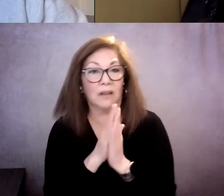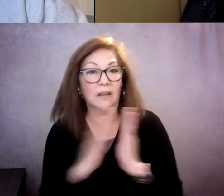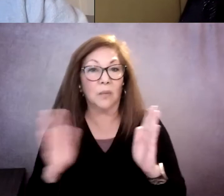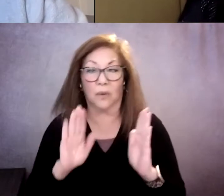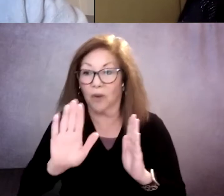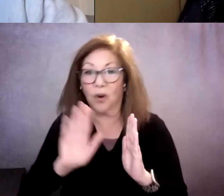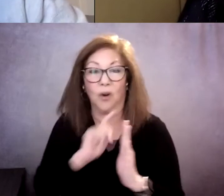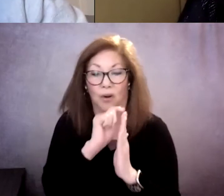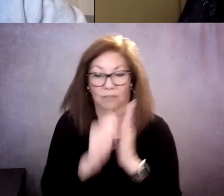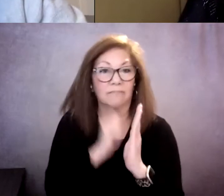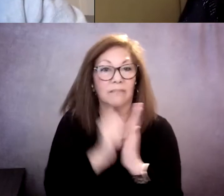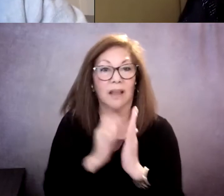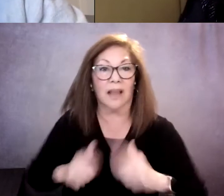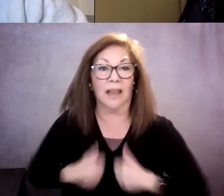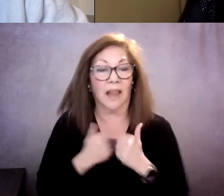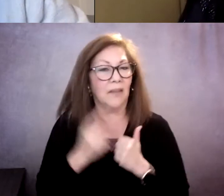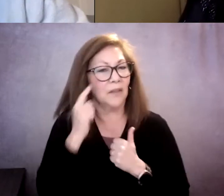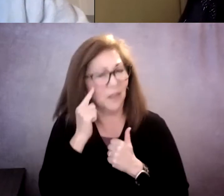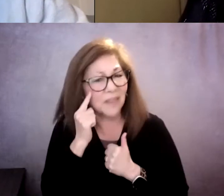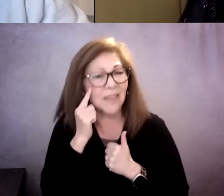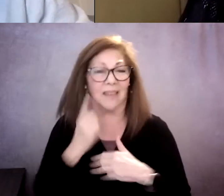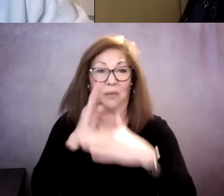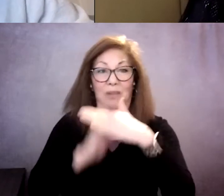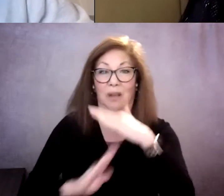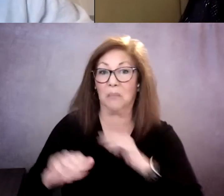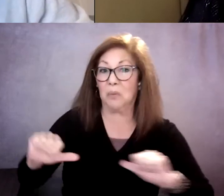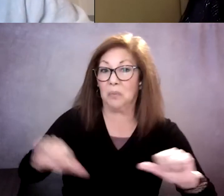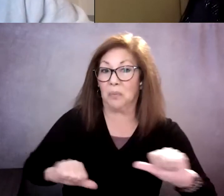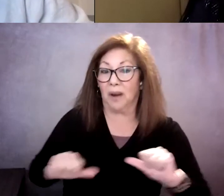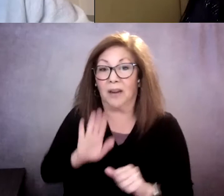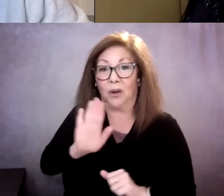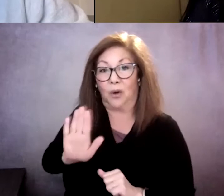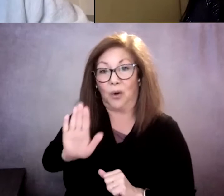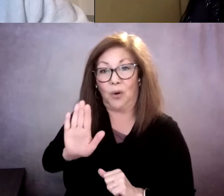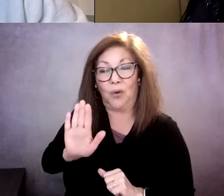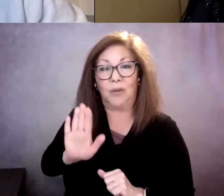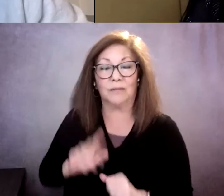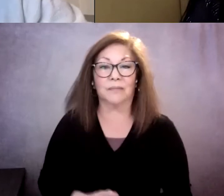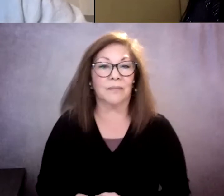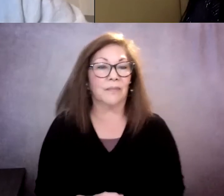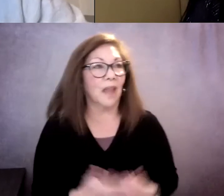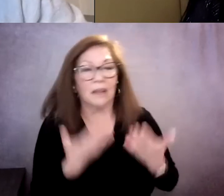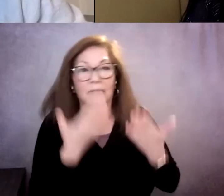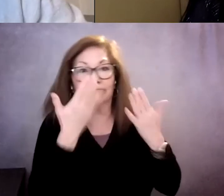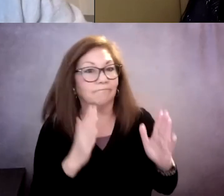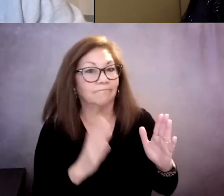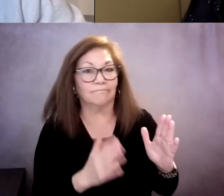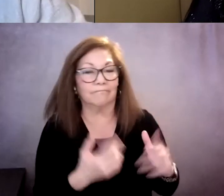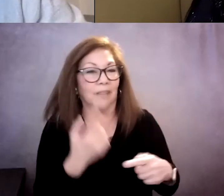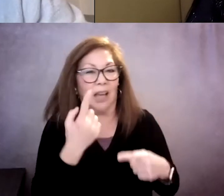do you think that that was a bit of a humble brag on her part? I couldn't tell